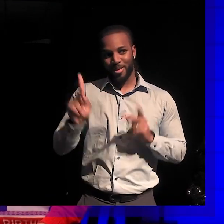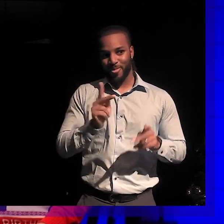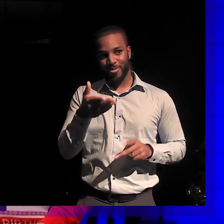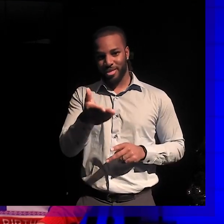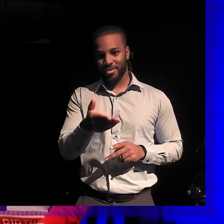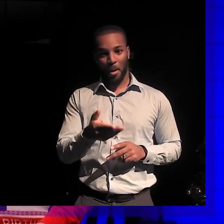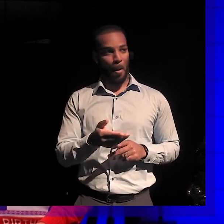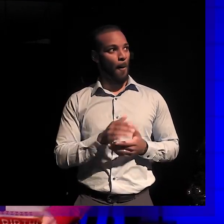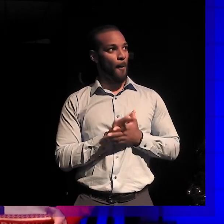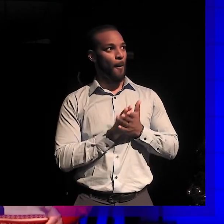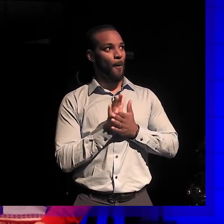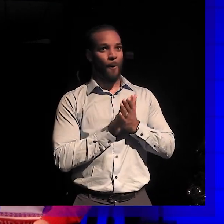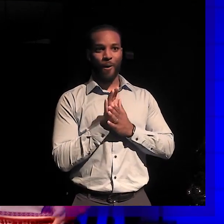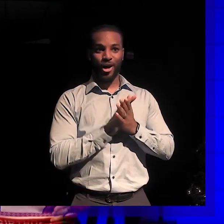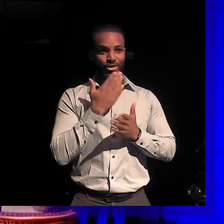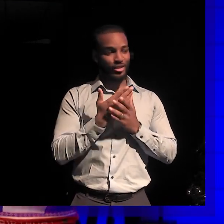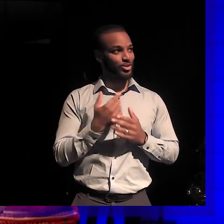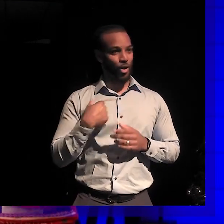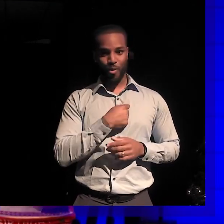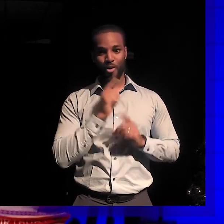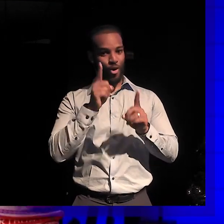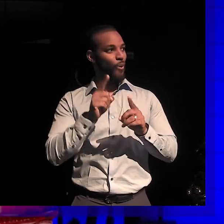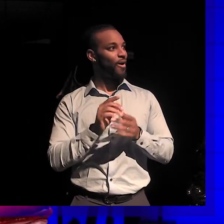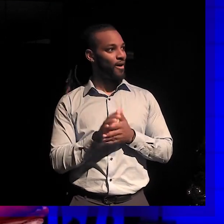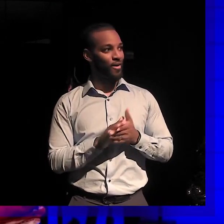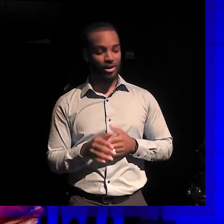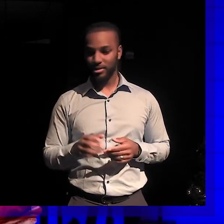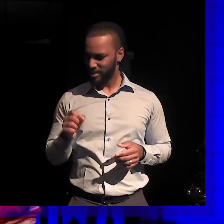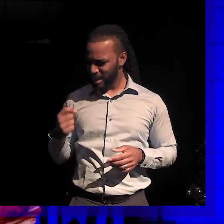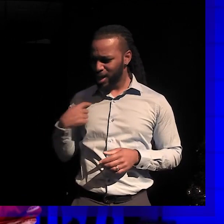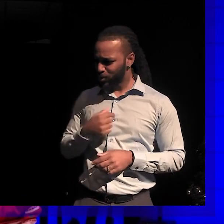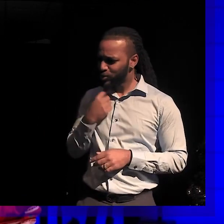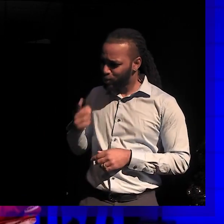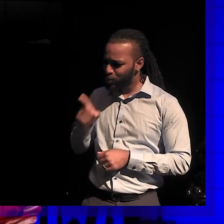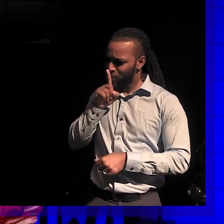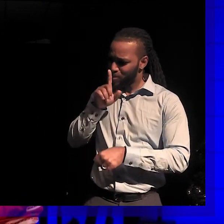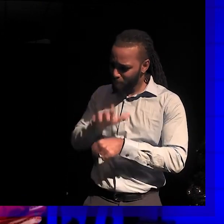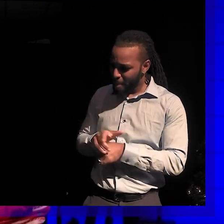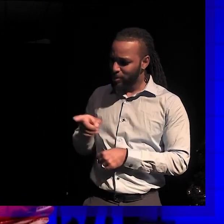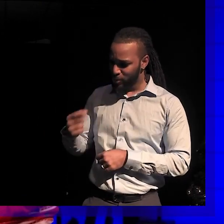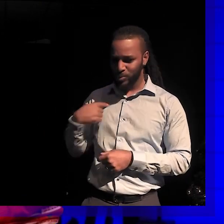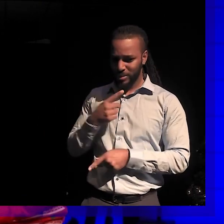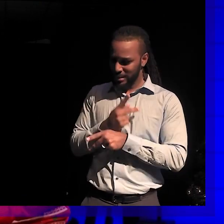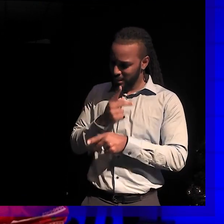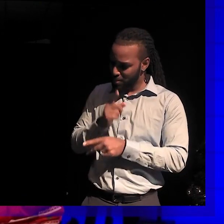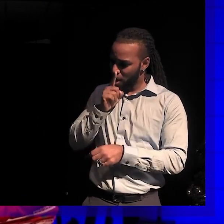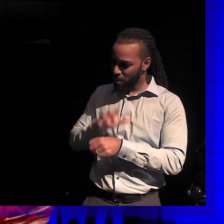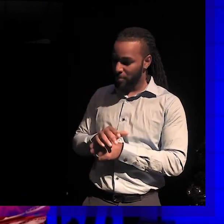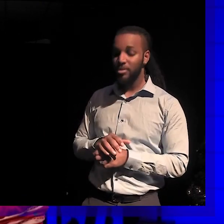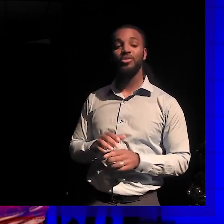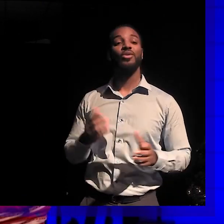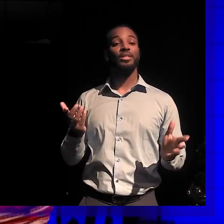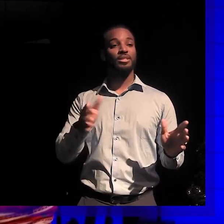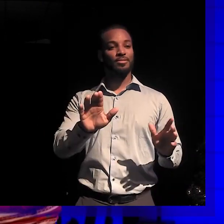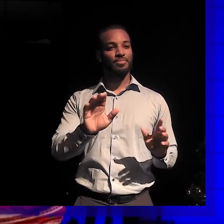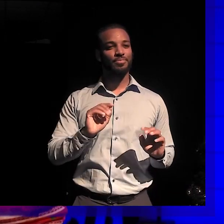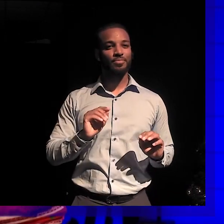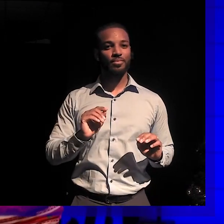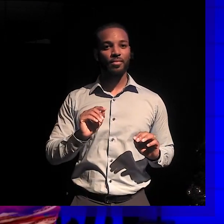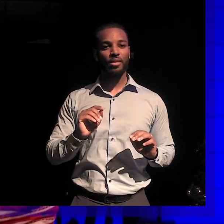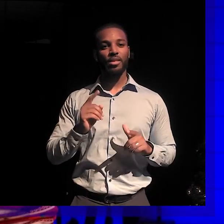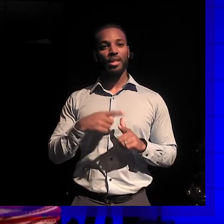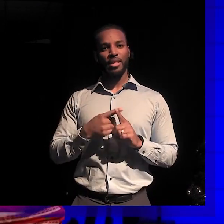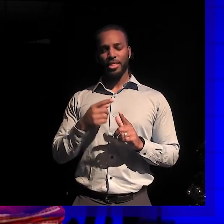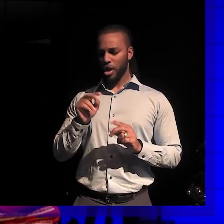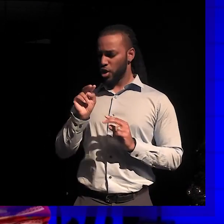got good. So we're going. All we said we're going to do, we're doing. That's what we do. See, here's the deal. And then they